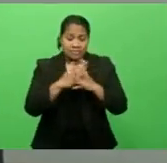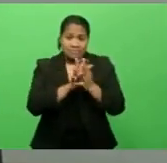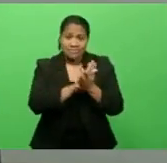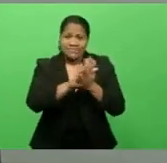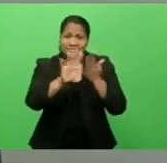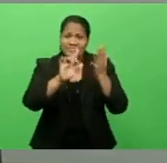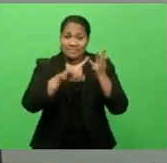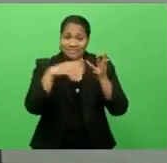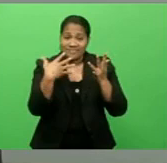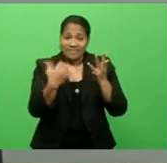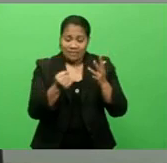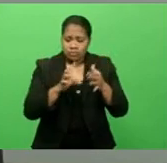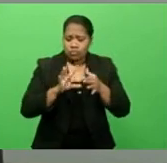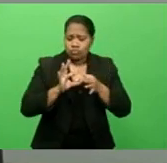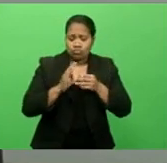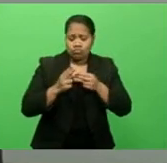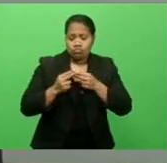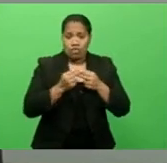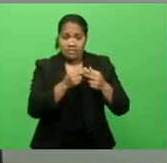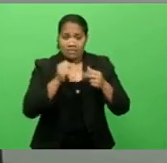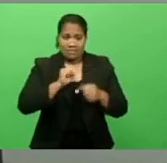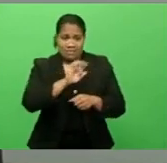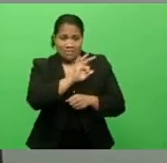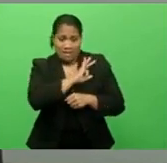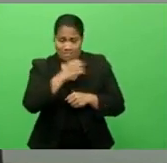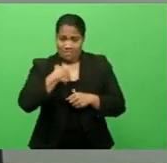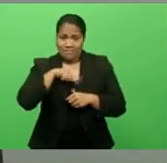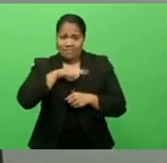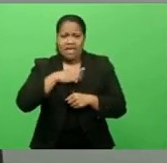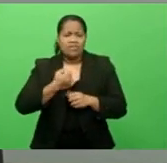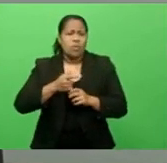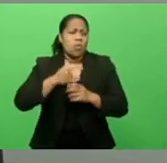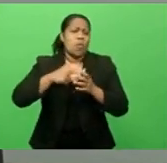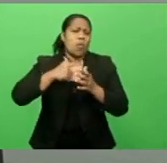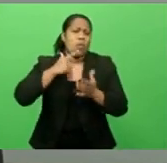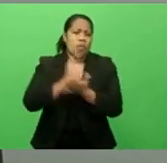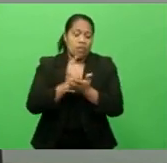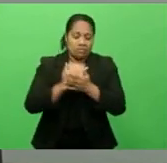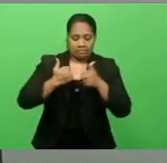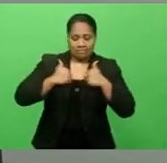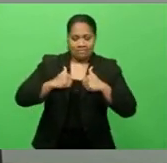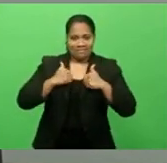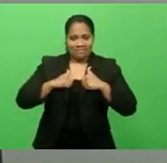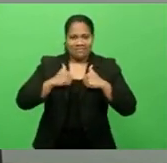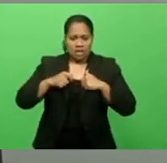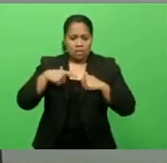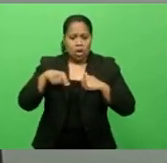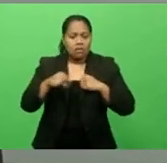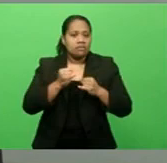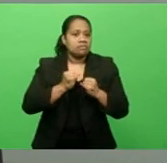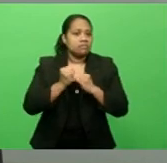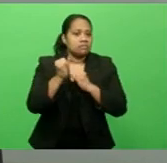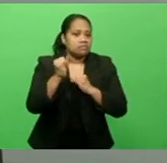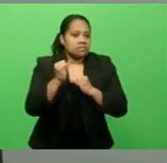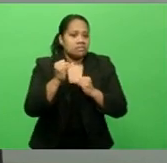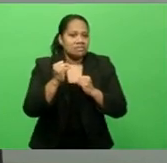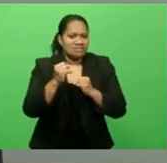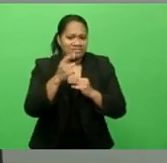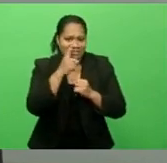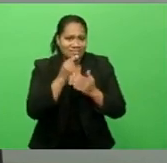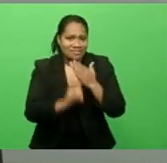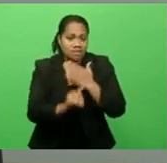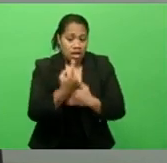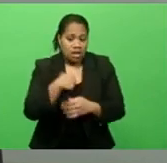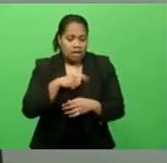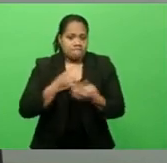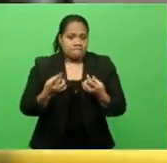had a lot of practice dealing with other severe infections, have prepared us to be able to have